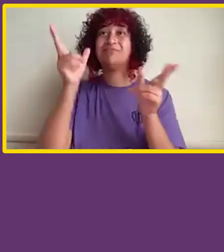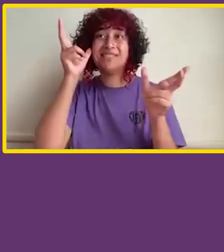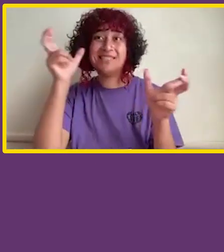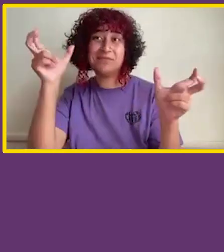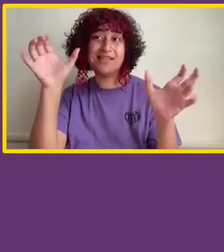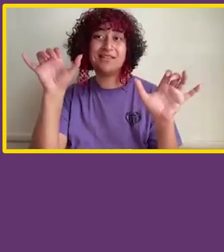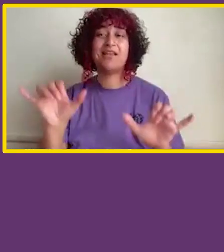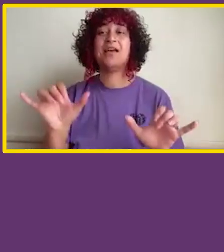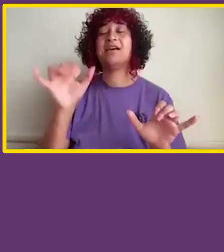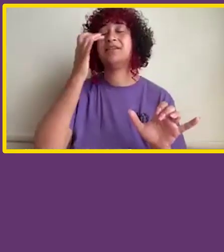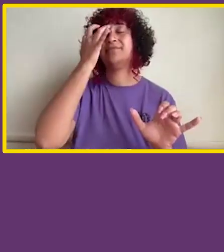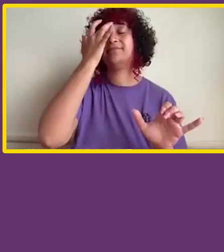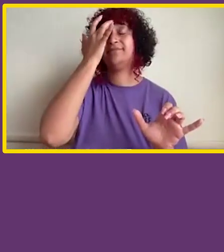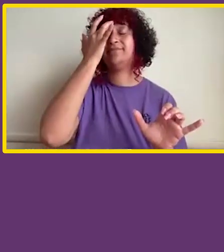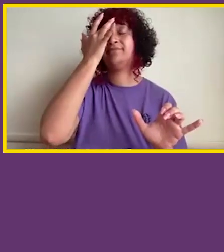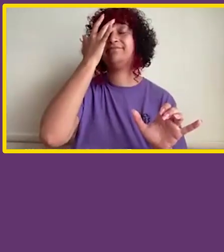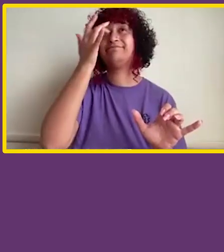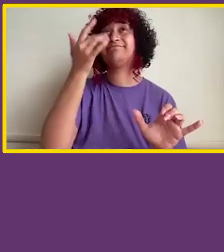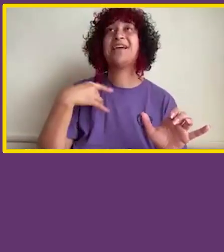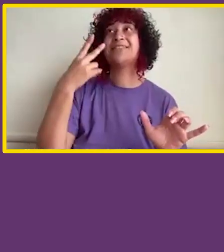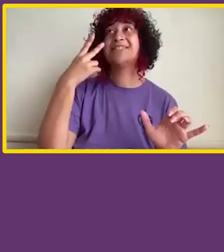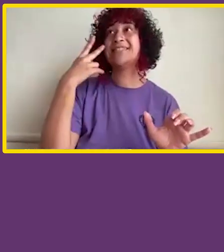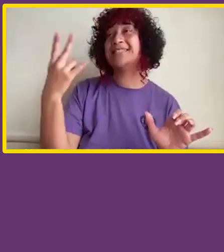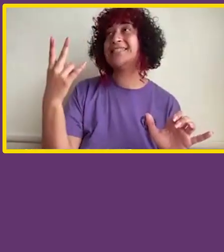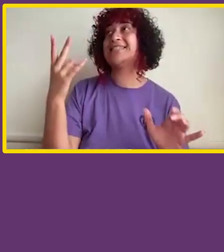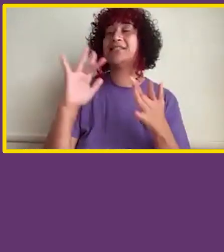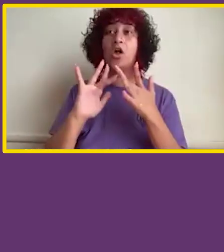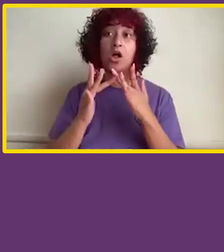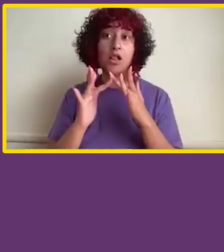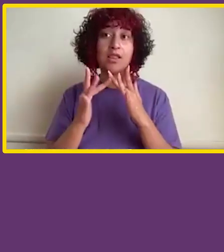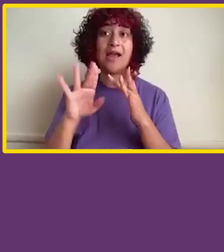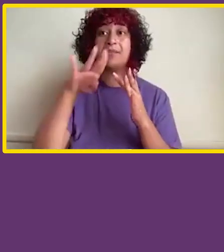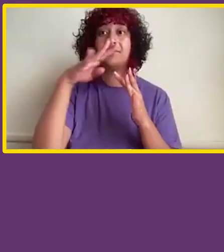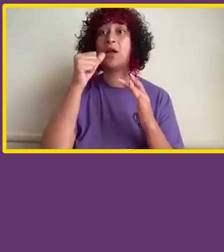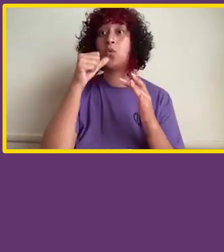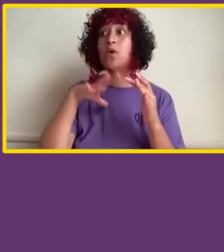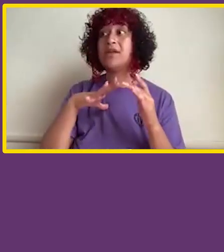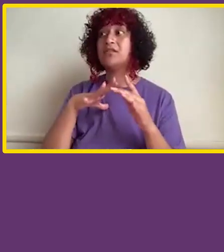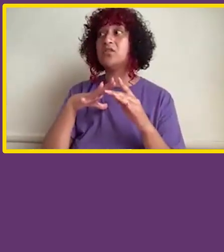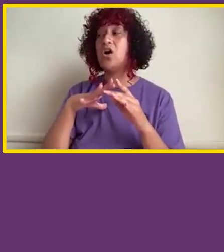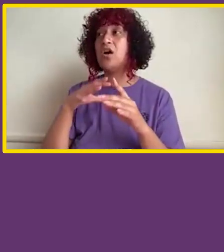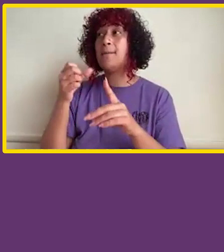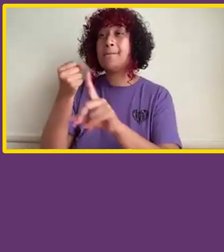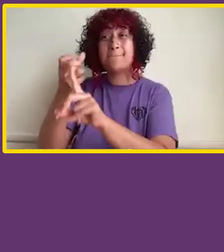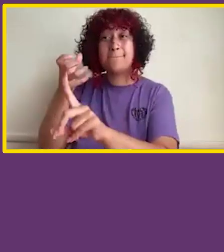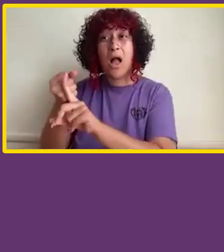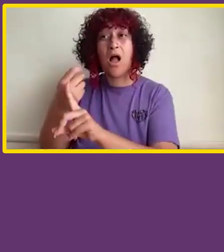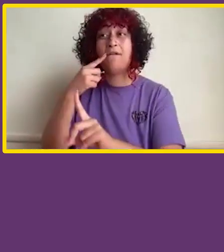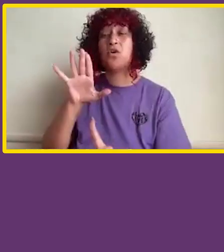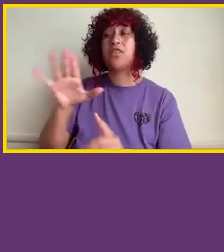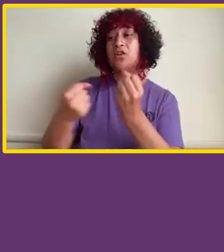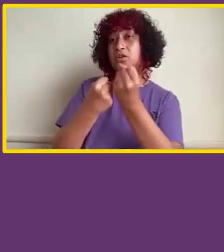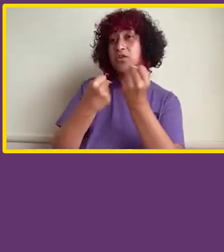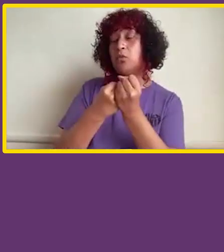or, I've seen, especially on social media, some Black women be attacked for their support or rallying for